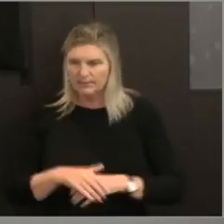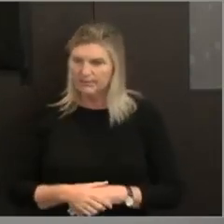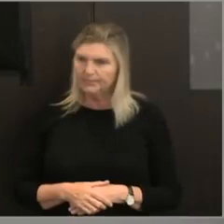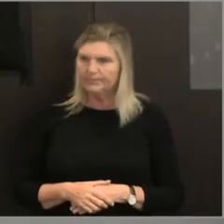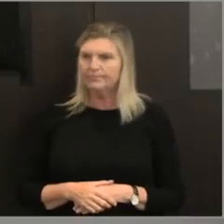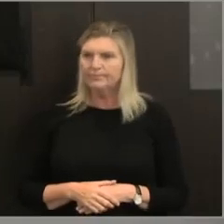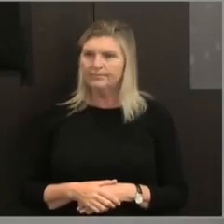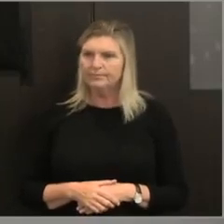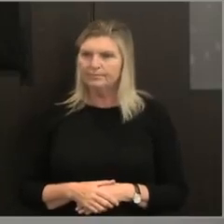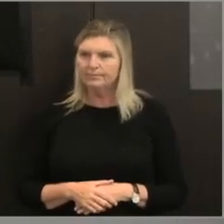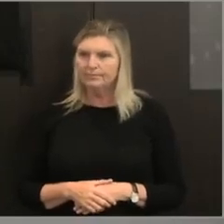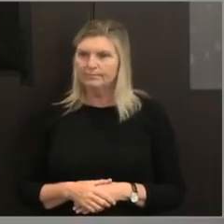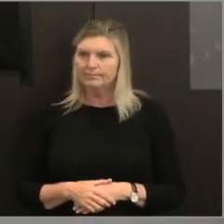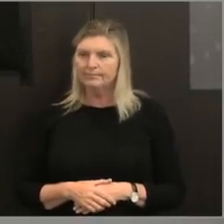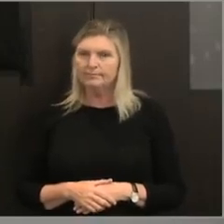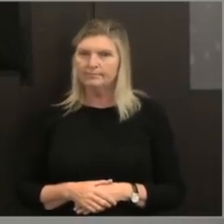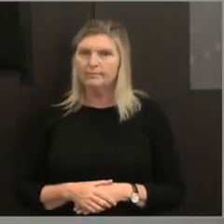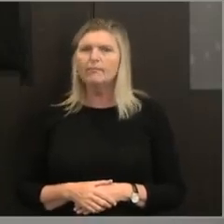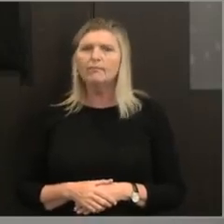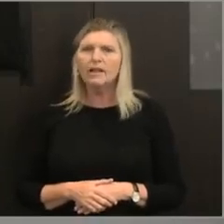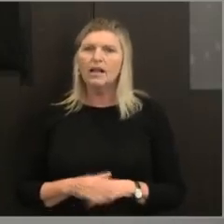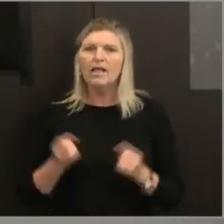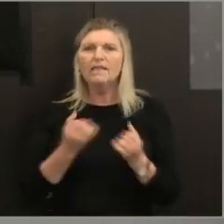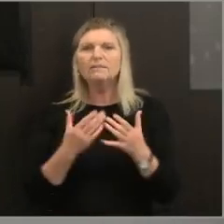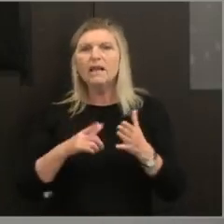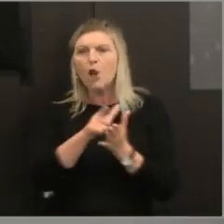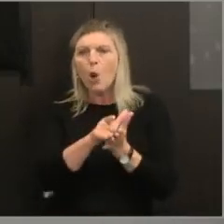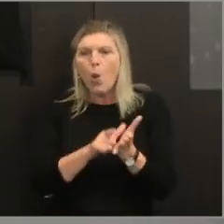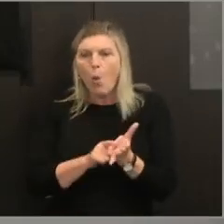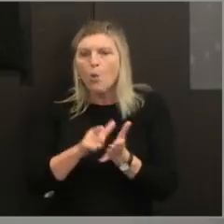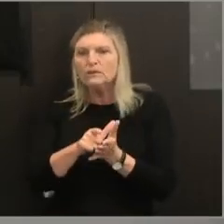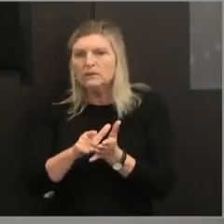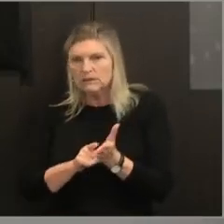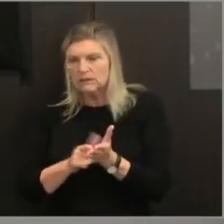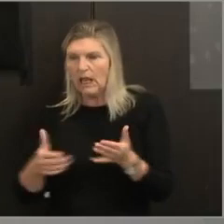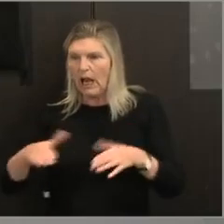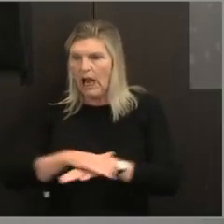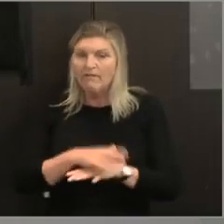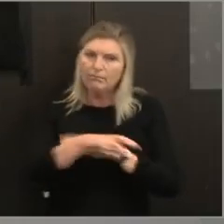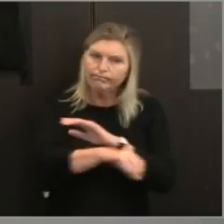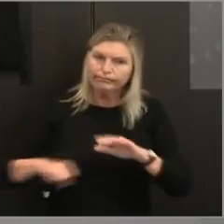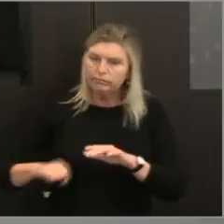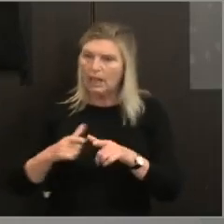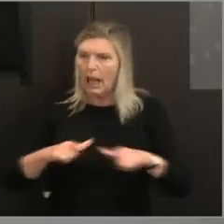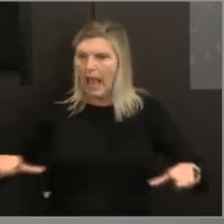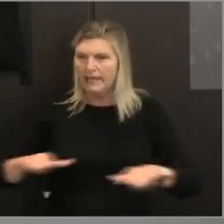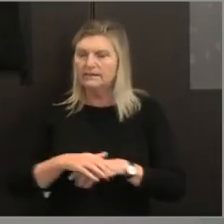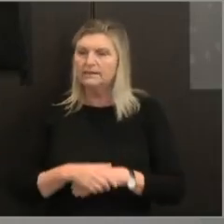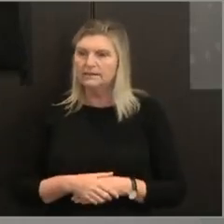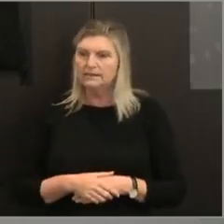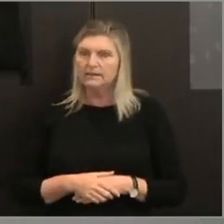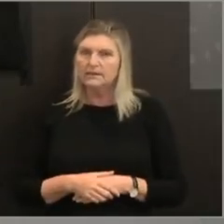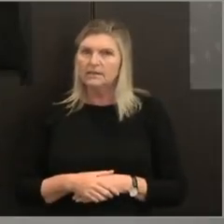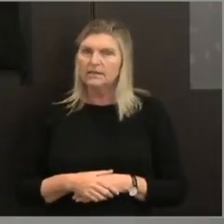to, the various Native Lands Acts and several dozen land acquisition statutes, the assault on